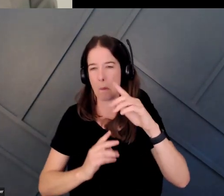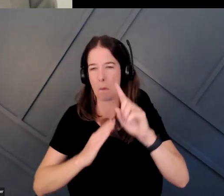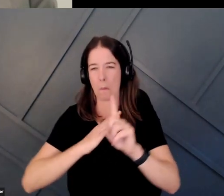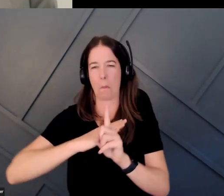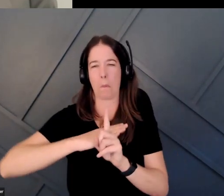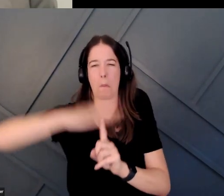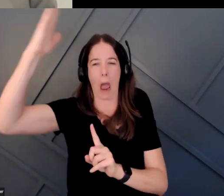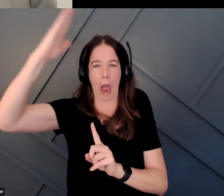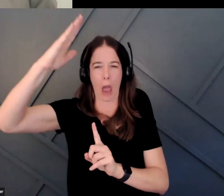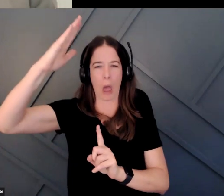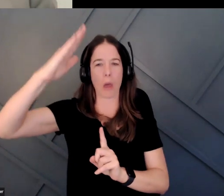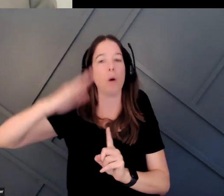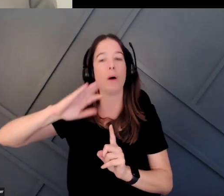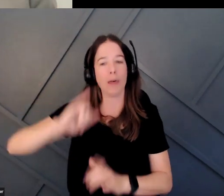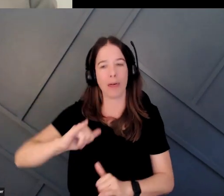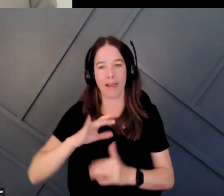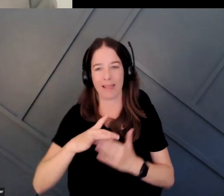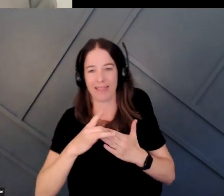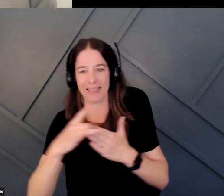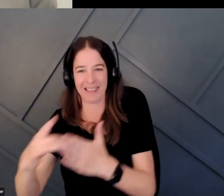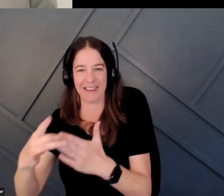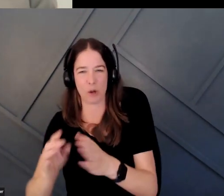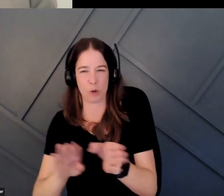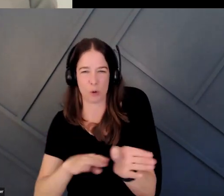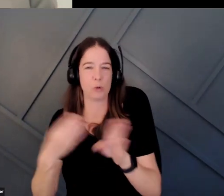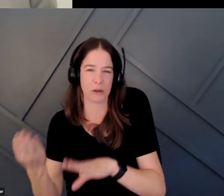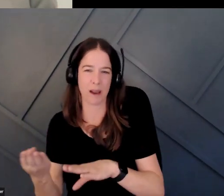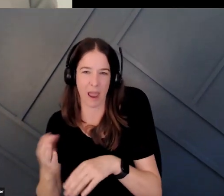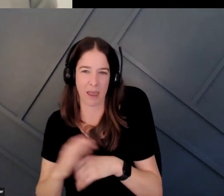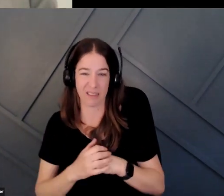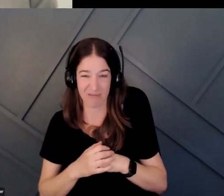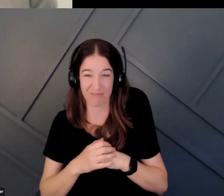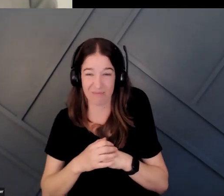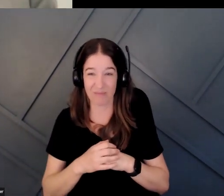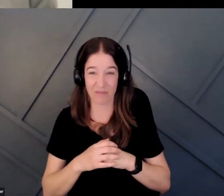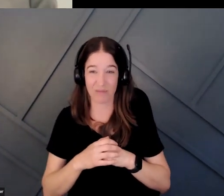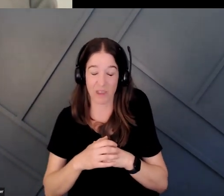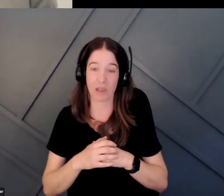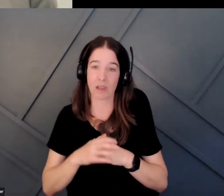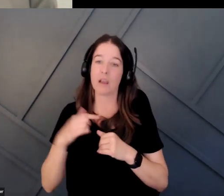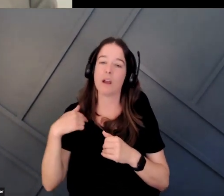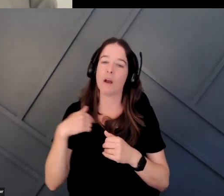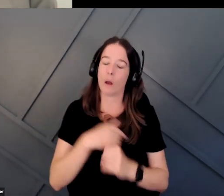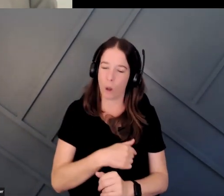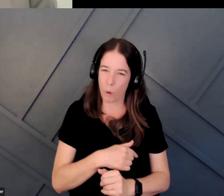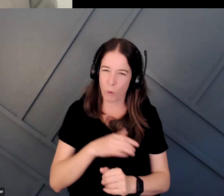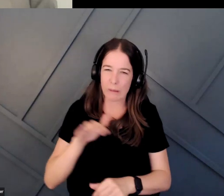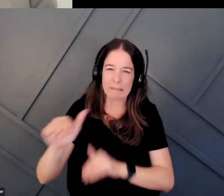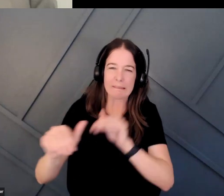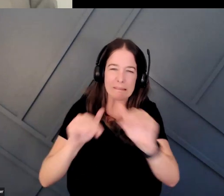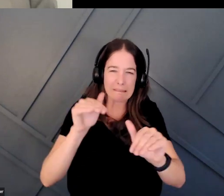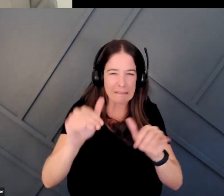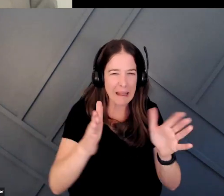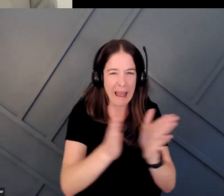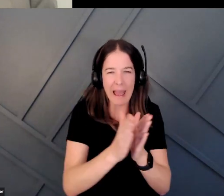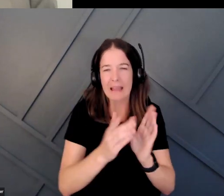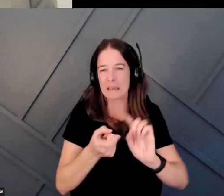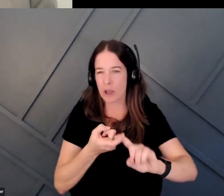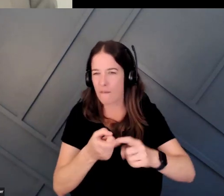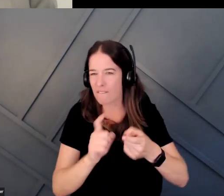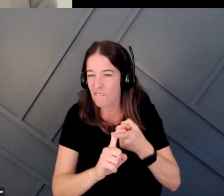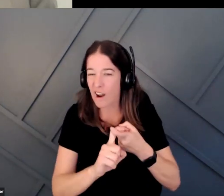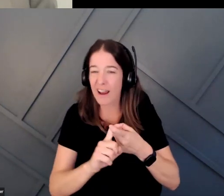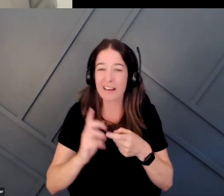Now, these scenarios are what we're asking our friends, our loved ones, our children and neighbors with chronic